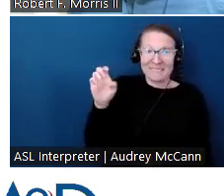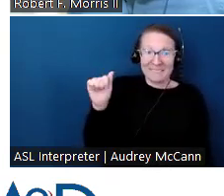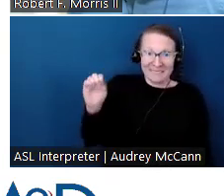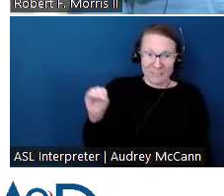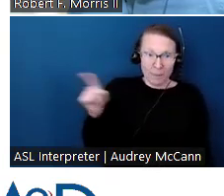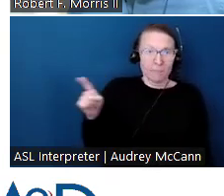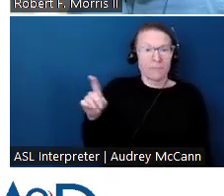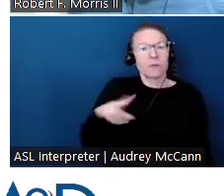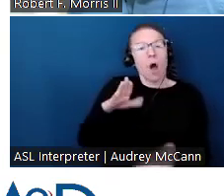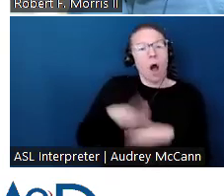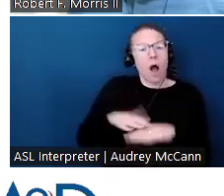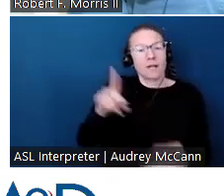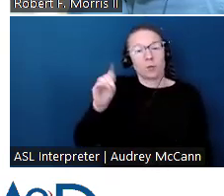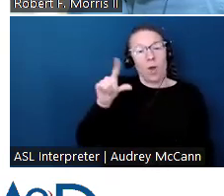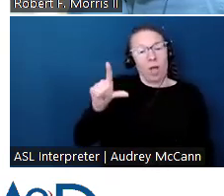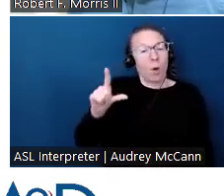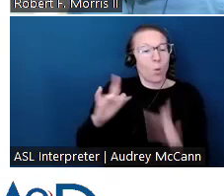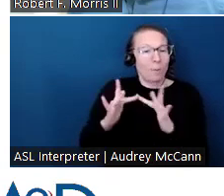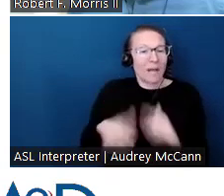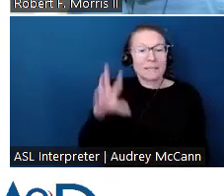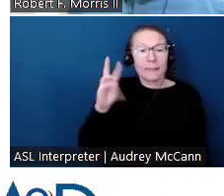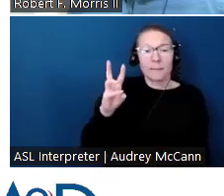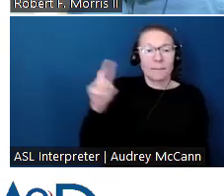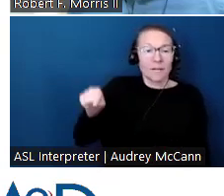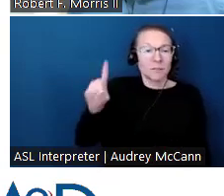of Labor website. So that's